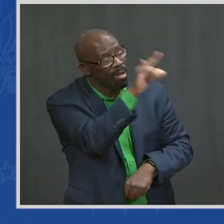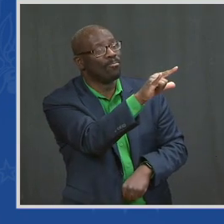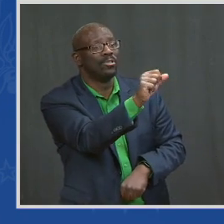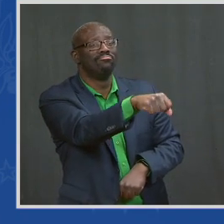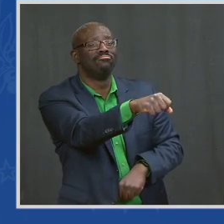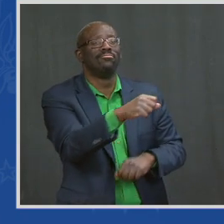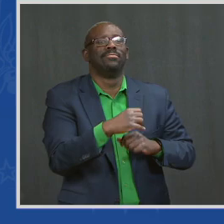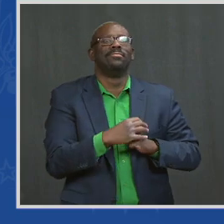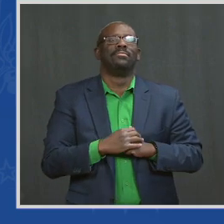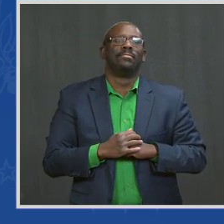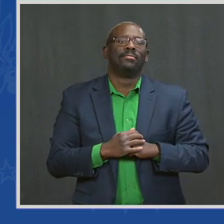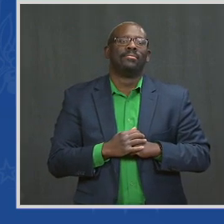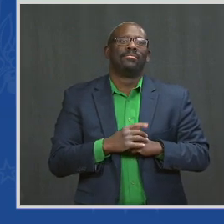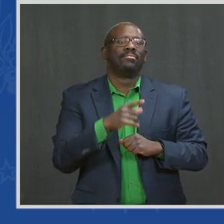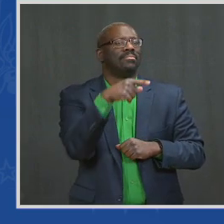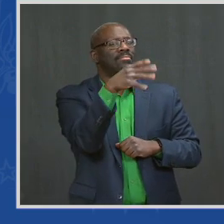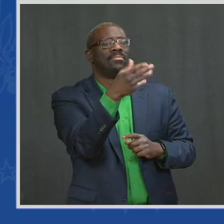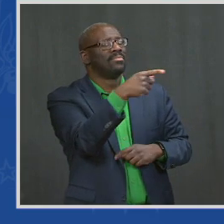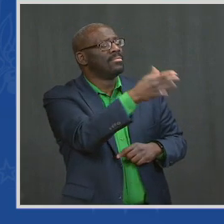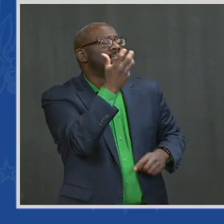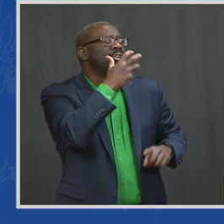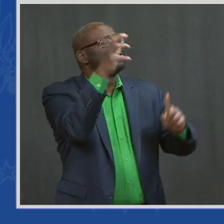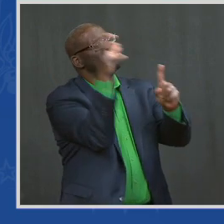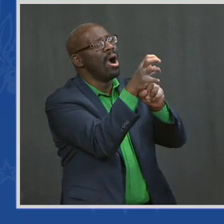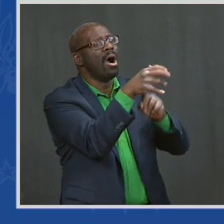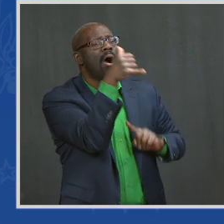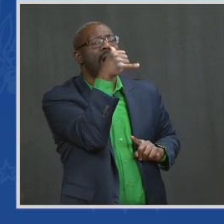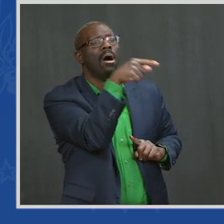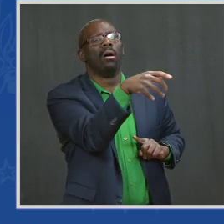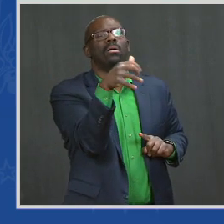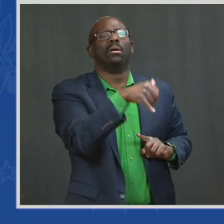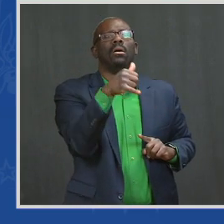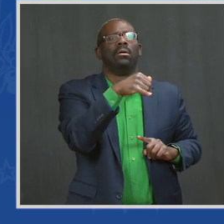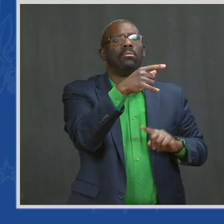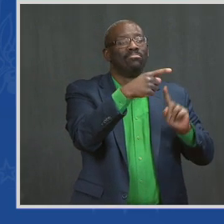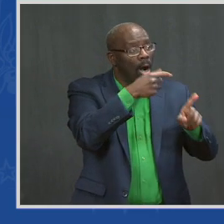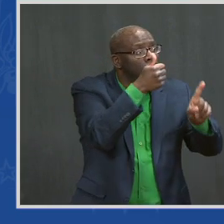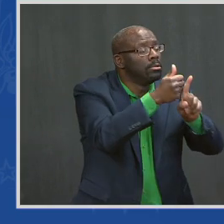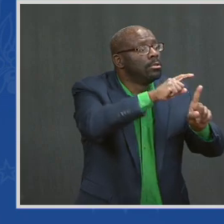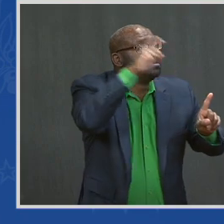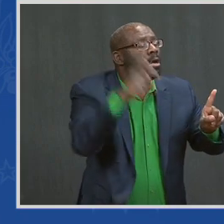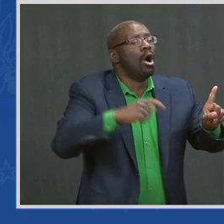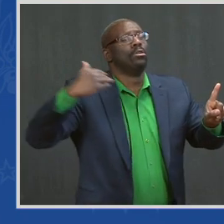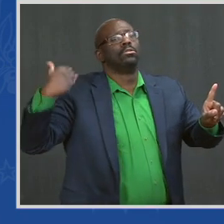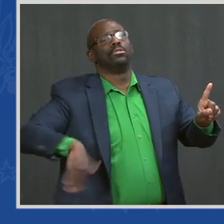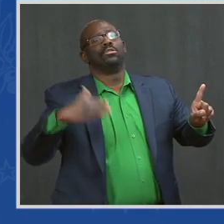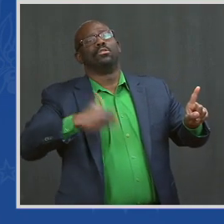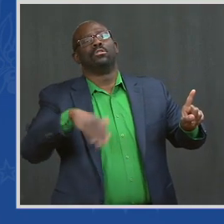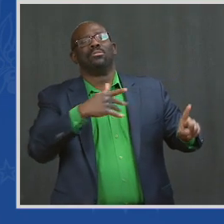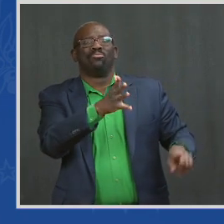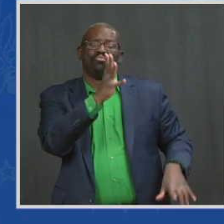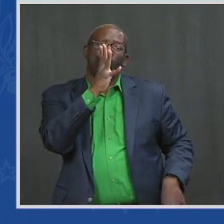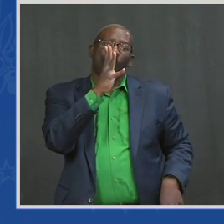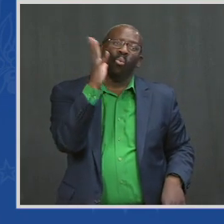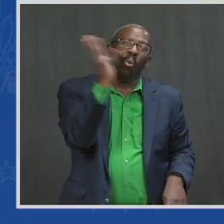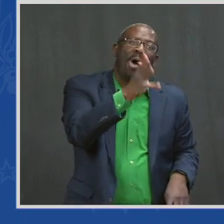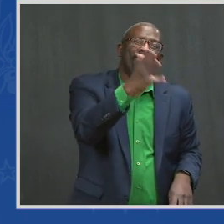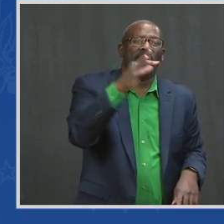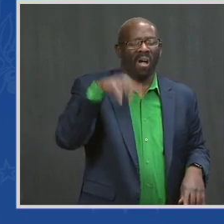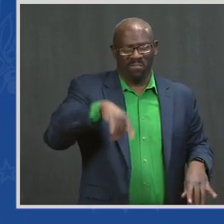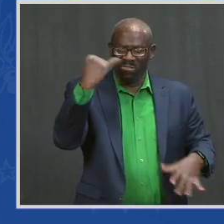Miss Opal, you're incredible. A daughter of Texas, grandmother of the movement to make Juneteenth a federal